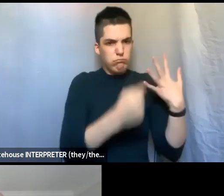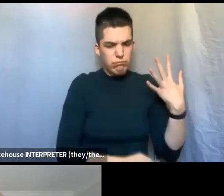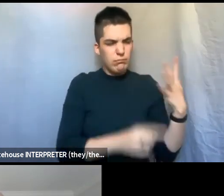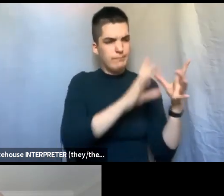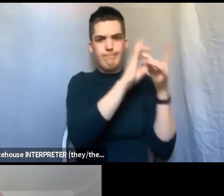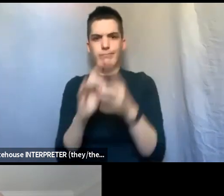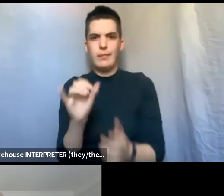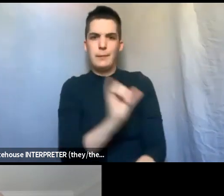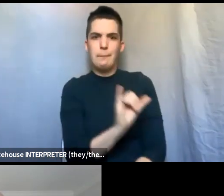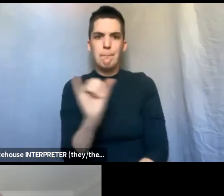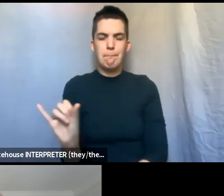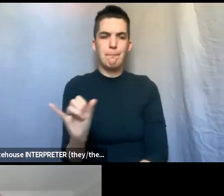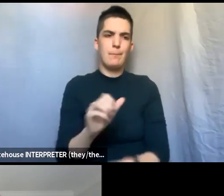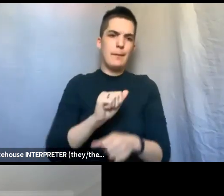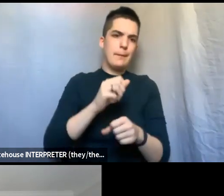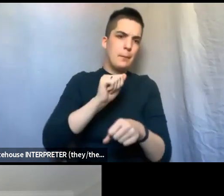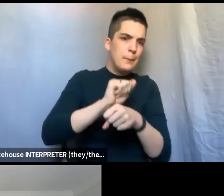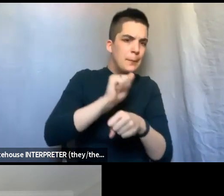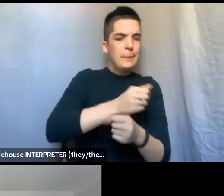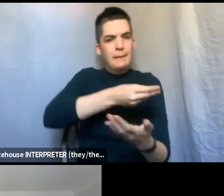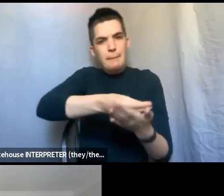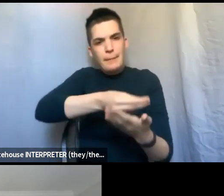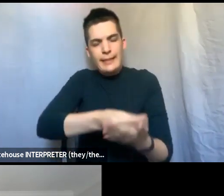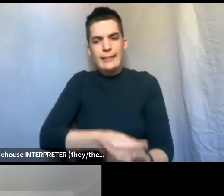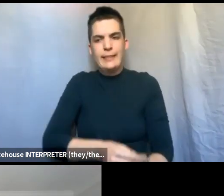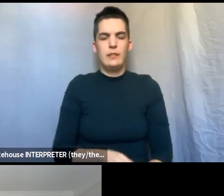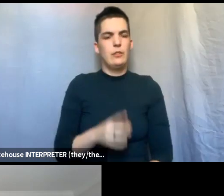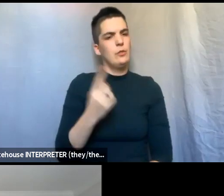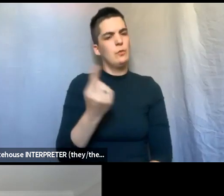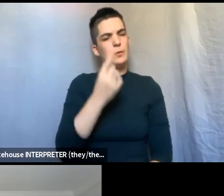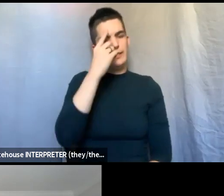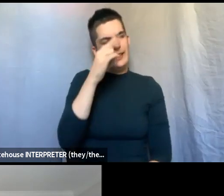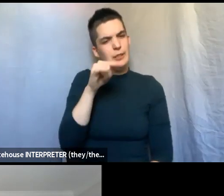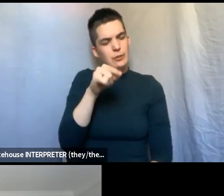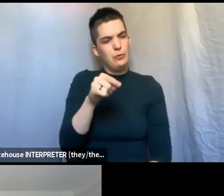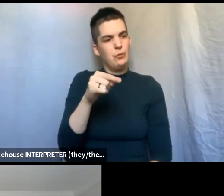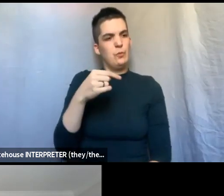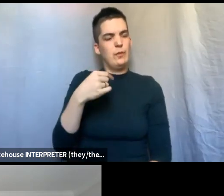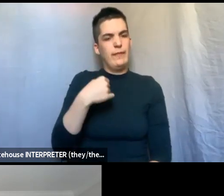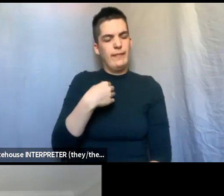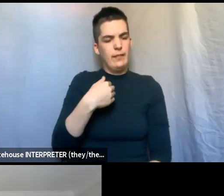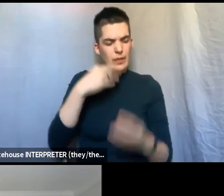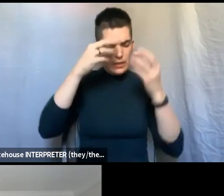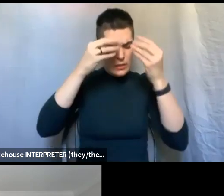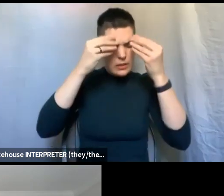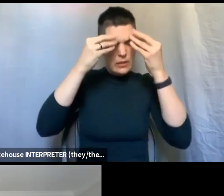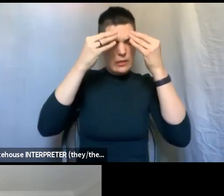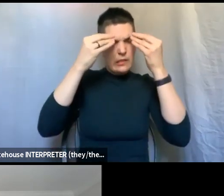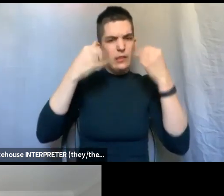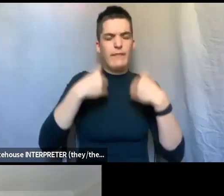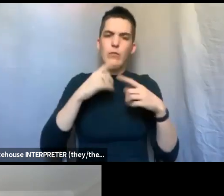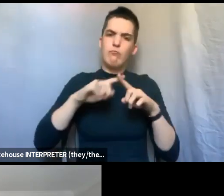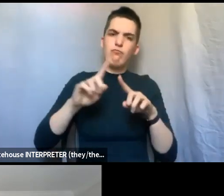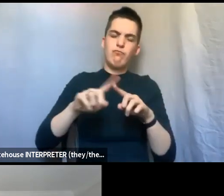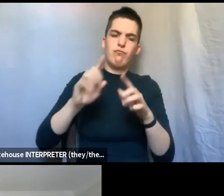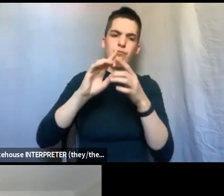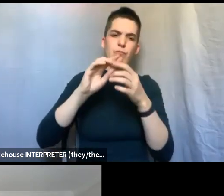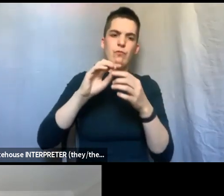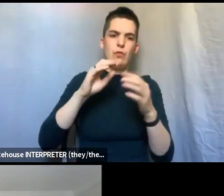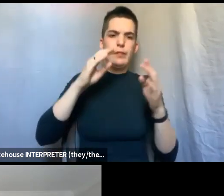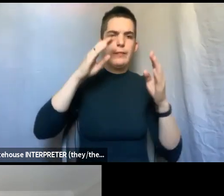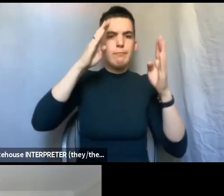know so much, or we think we do, and that leads to equally bad trouble in mind. A lot of that trouble